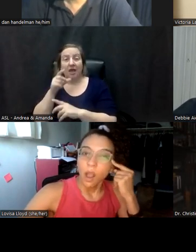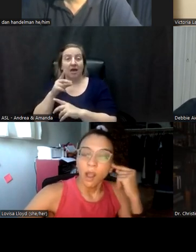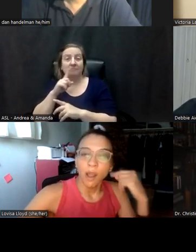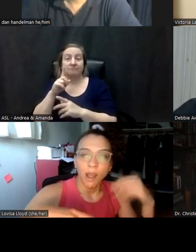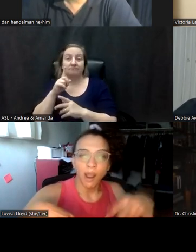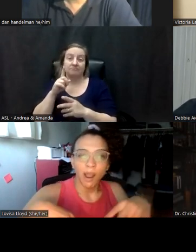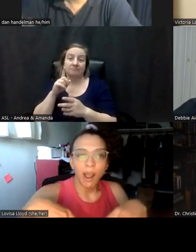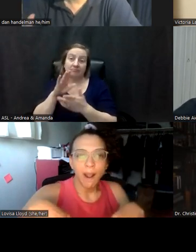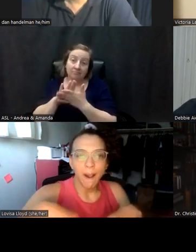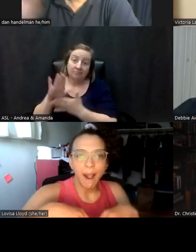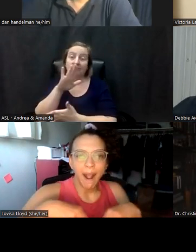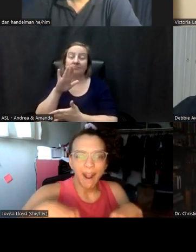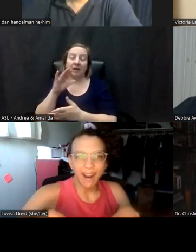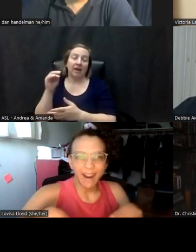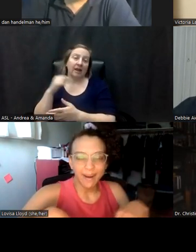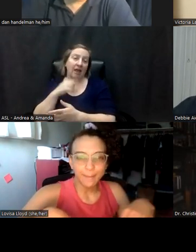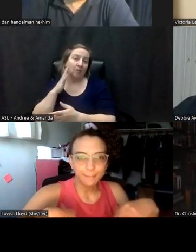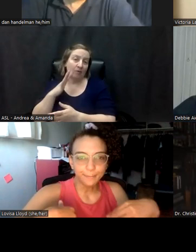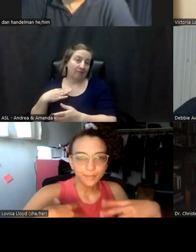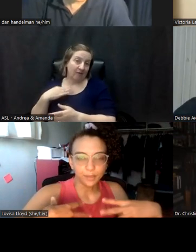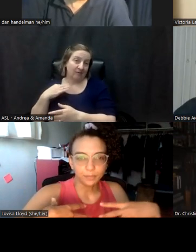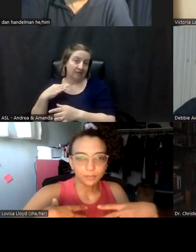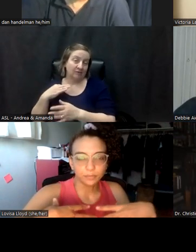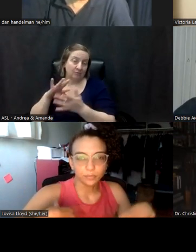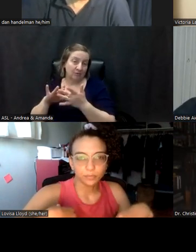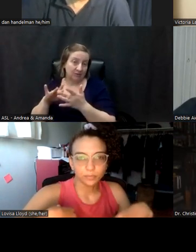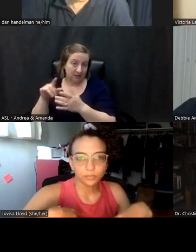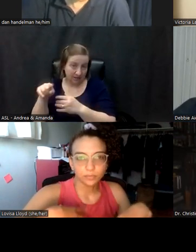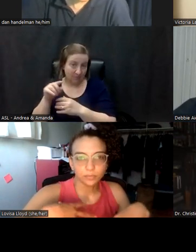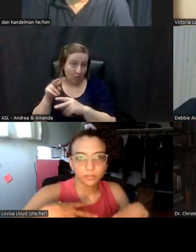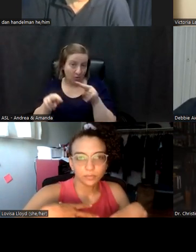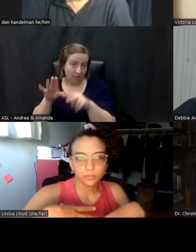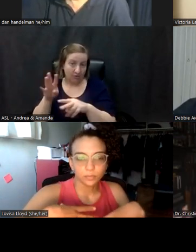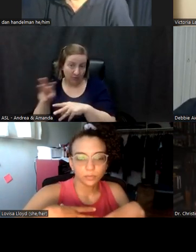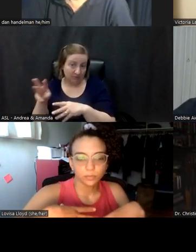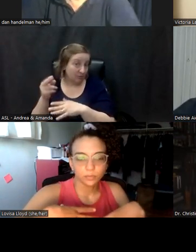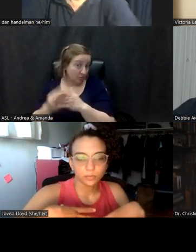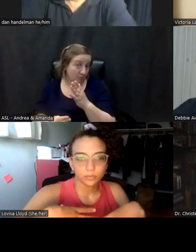So that's a group, and I'll volunteer to touch base with them or look at their website or both.